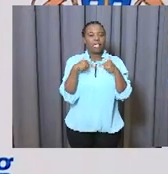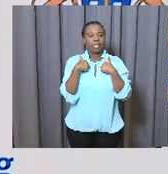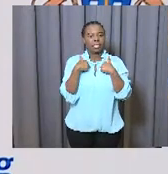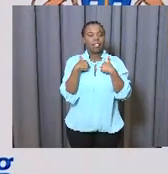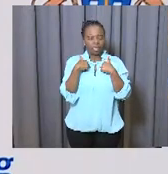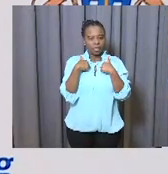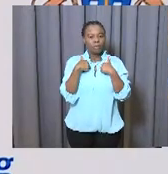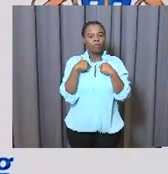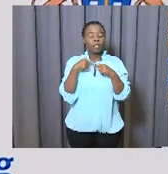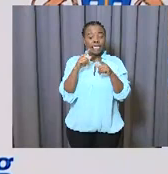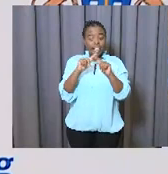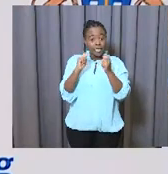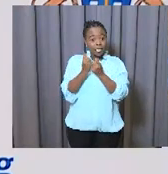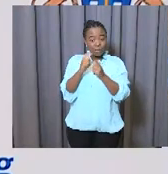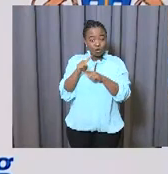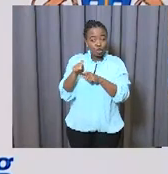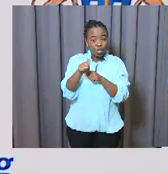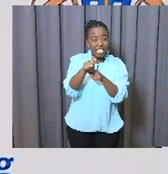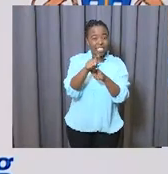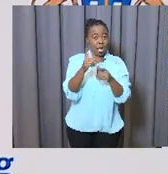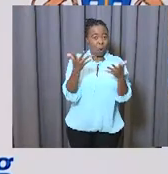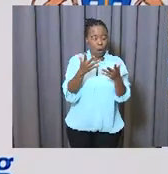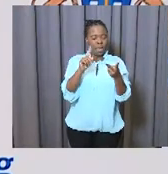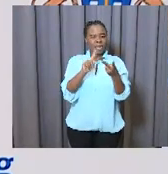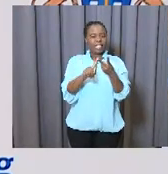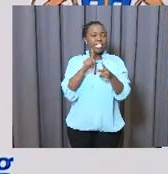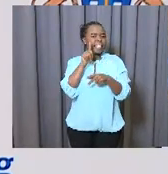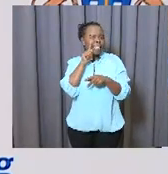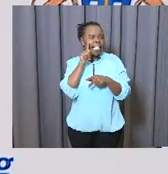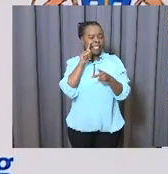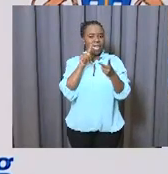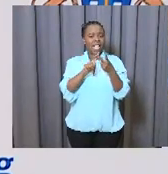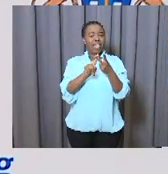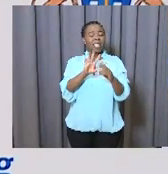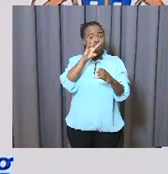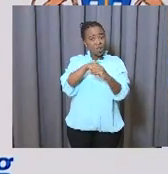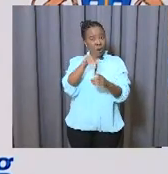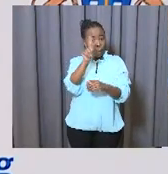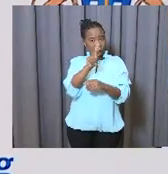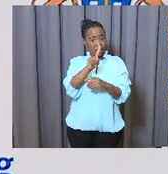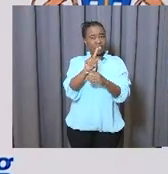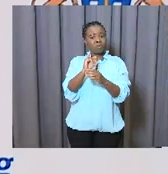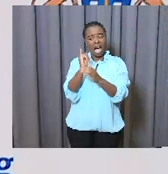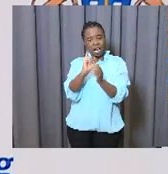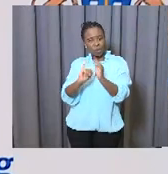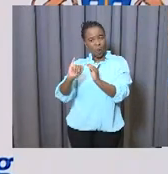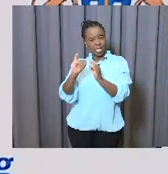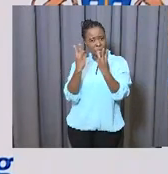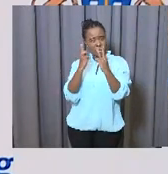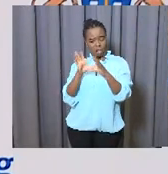our tracing teams, our testing efforts, including quarantine interventions and